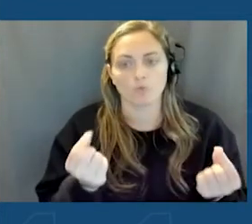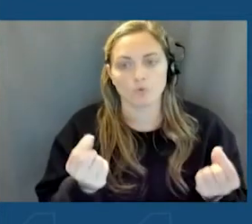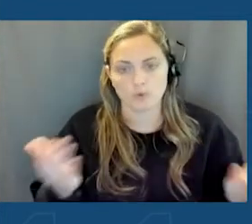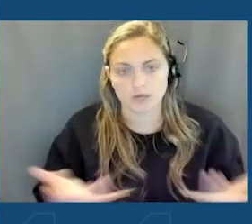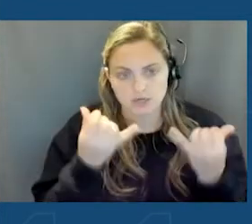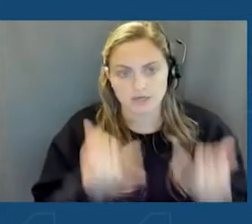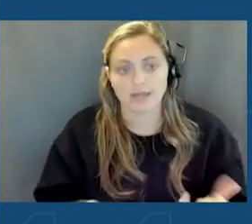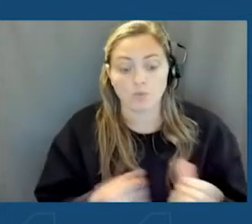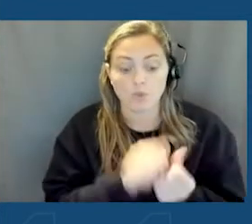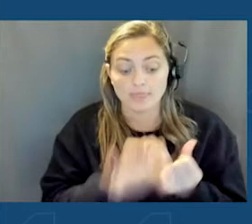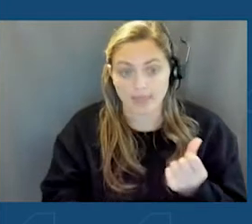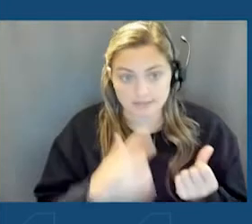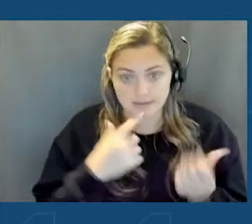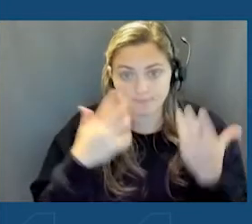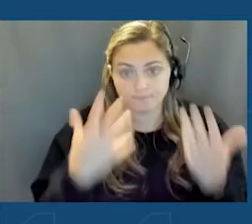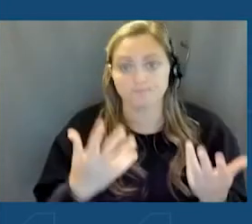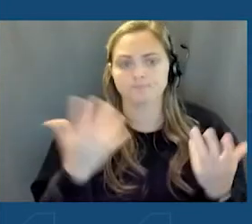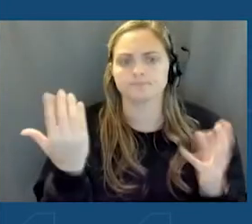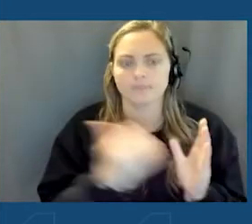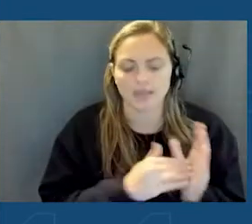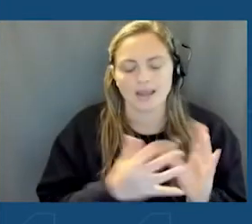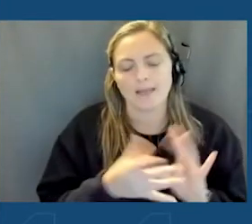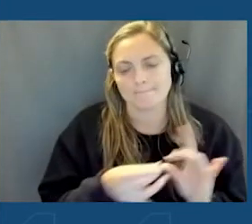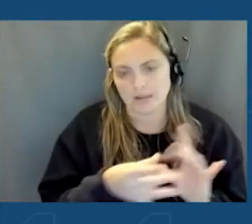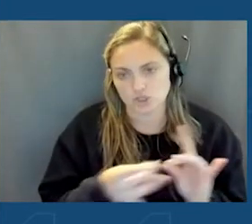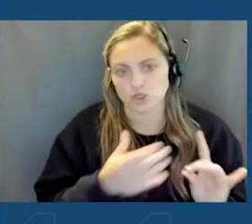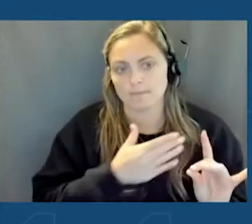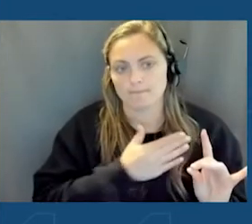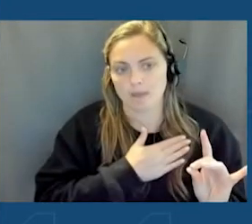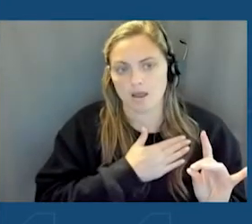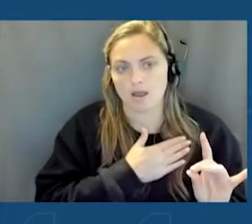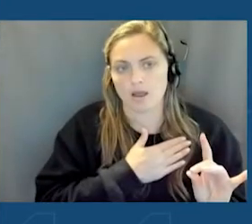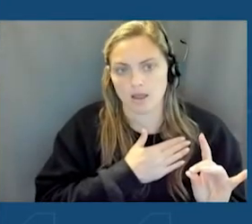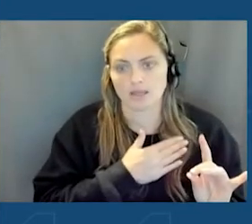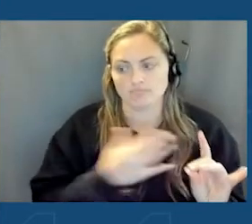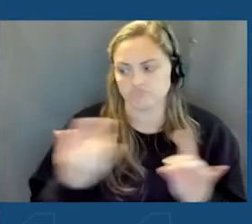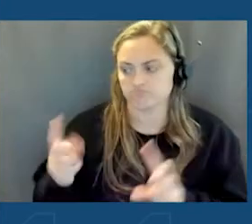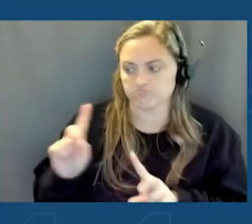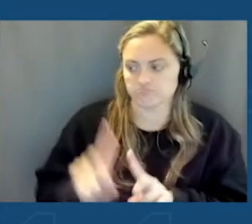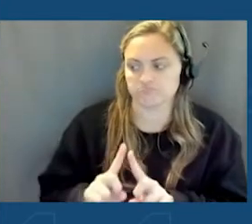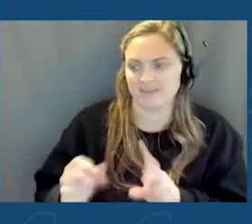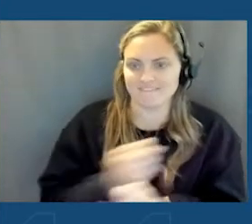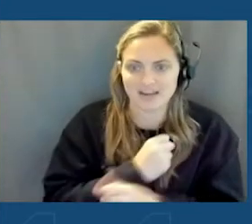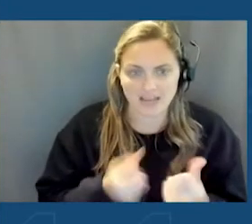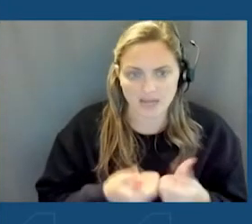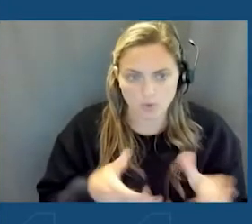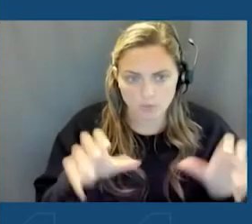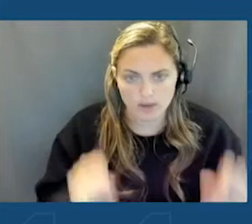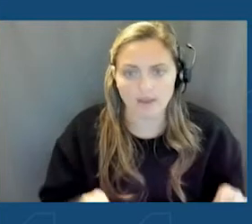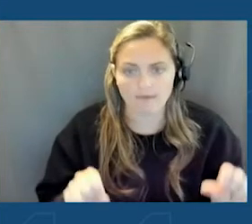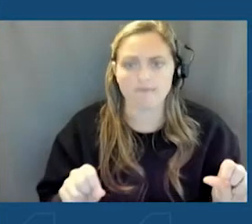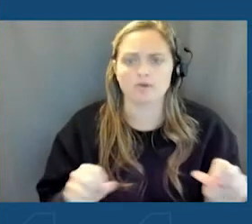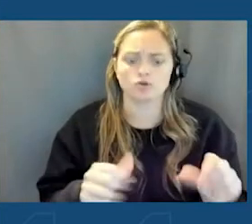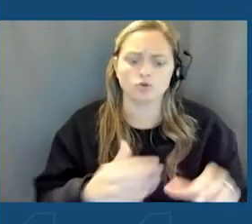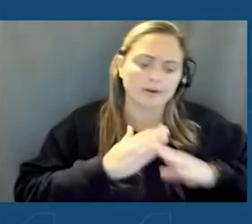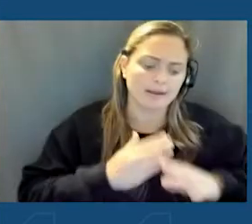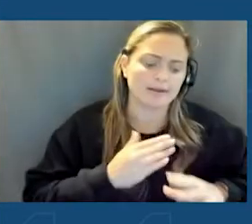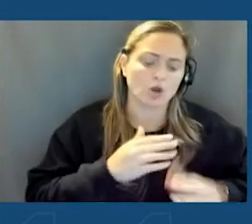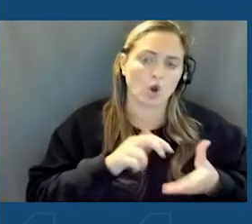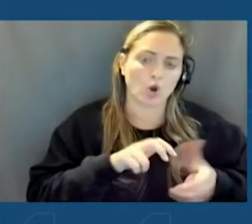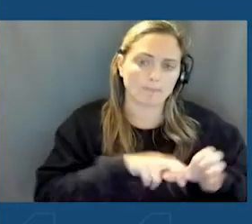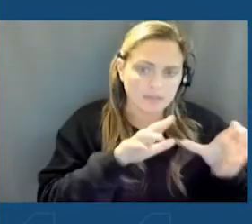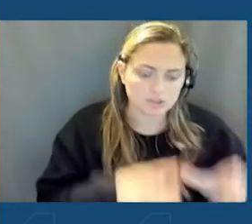with that, someone, again, as I mentioned, is at my side fighting to find any way we can to protect our passengers and our